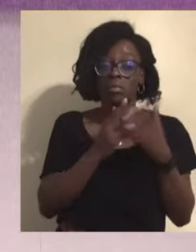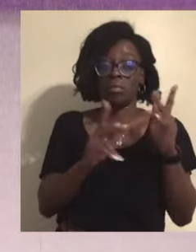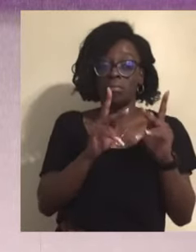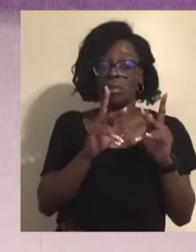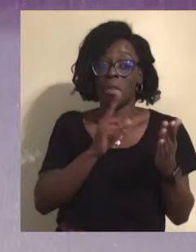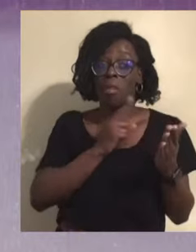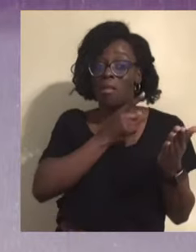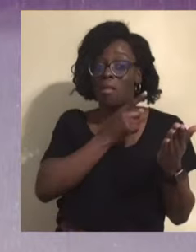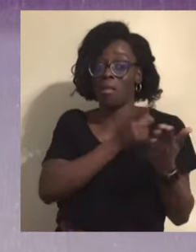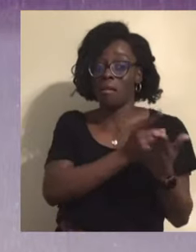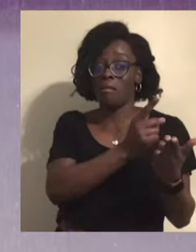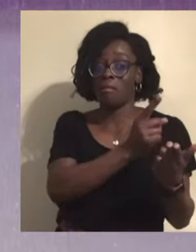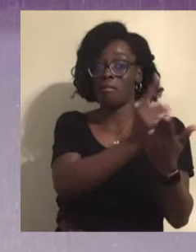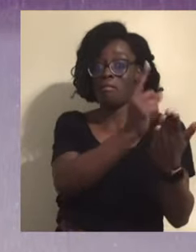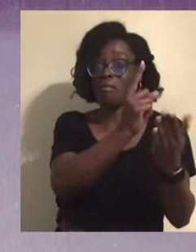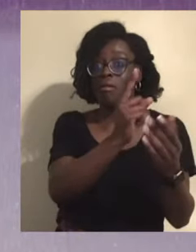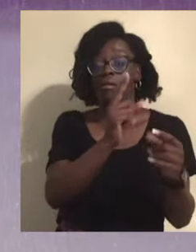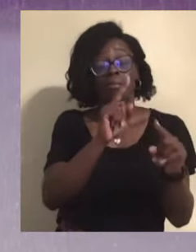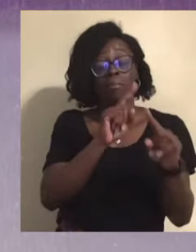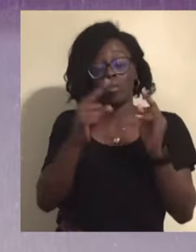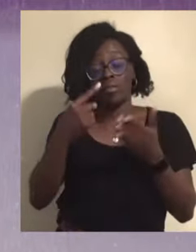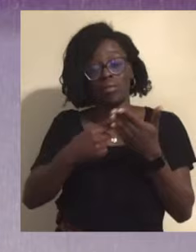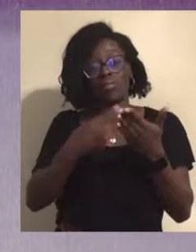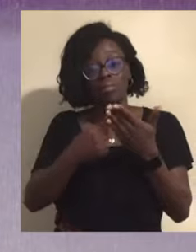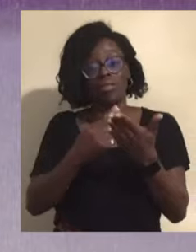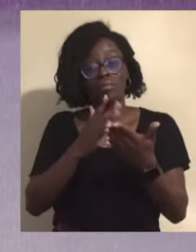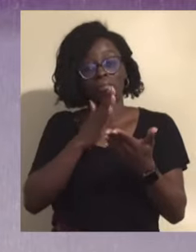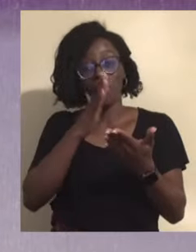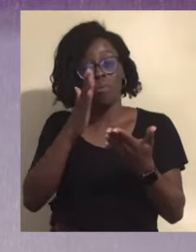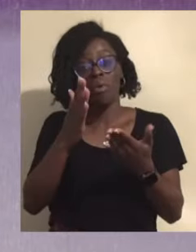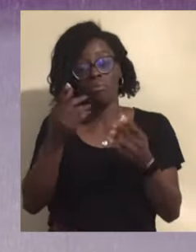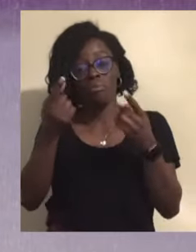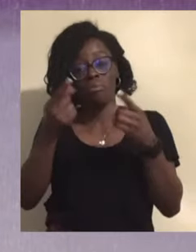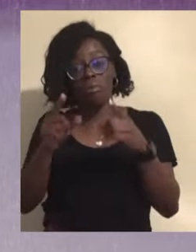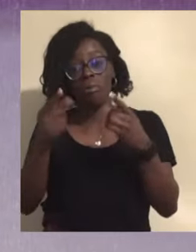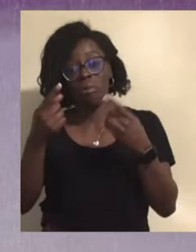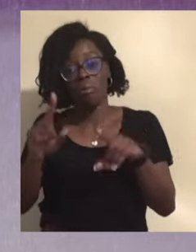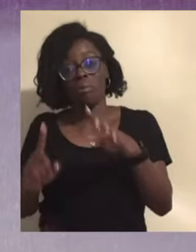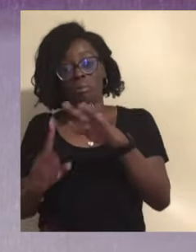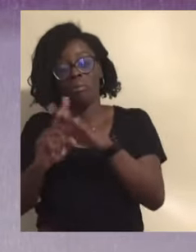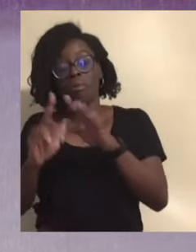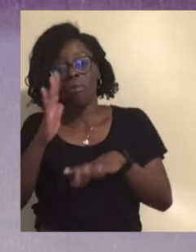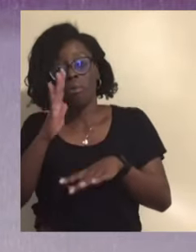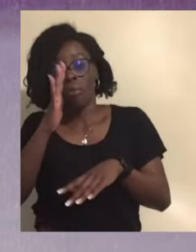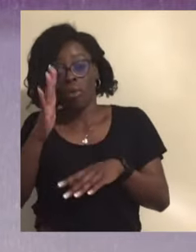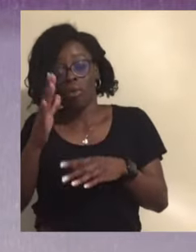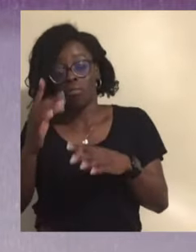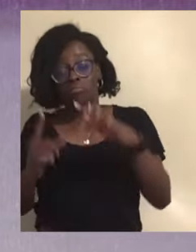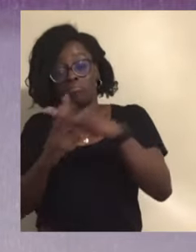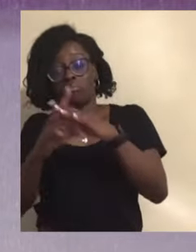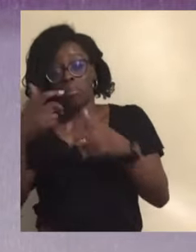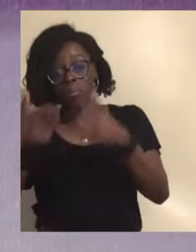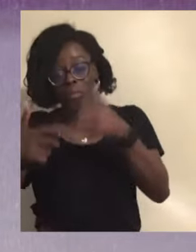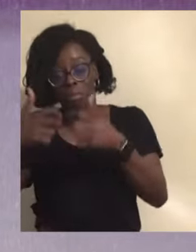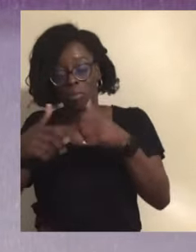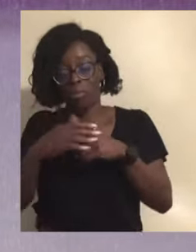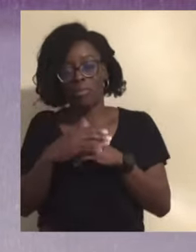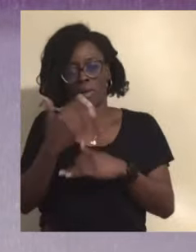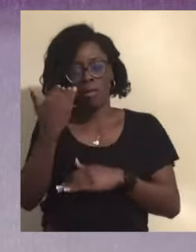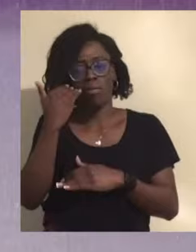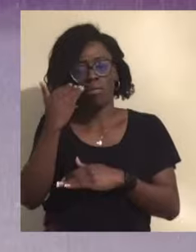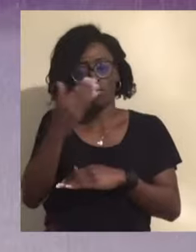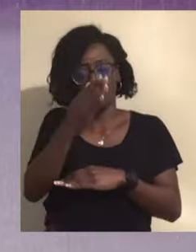rain. And I know God gave you this great idea for a business, and you